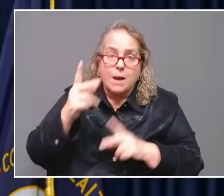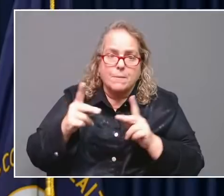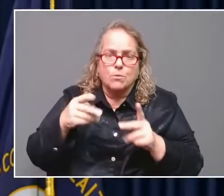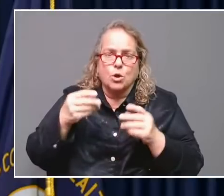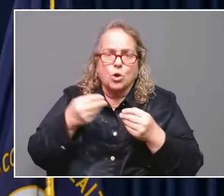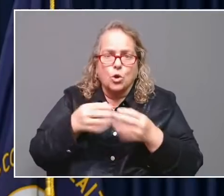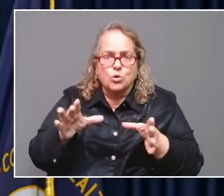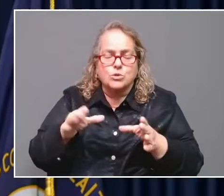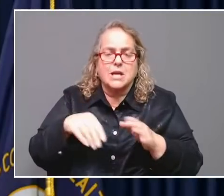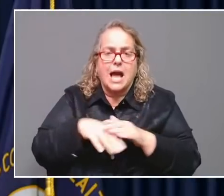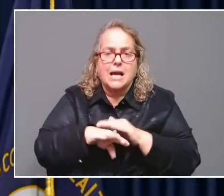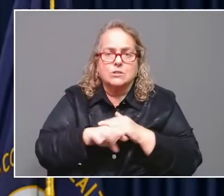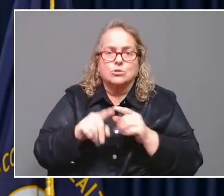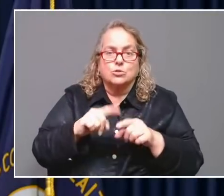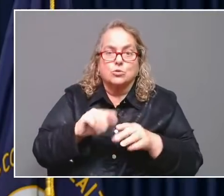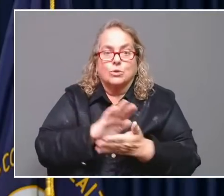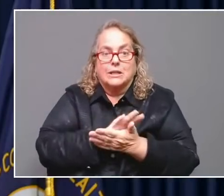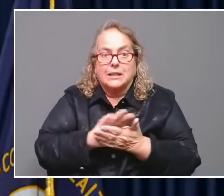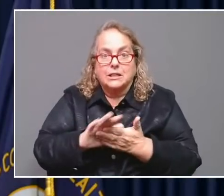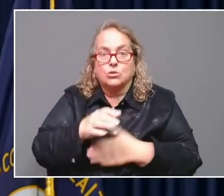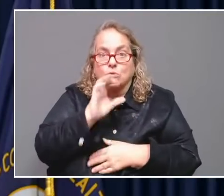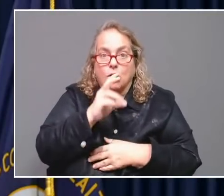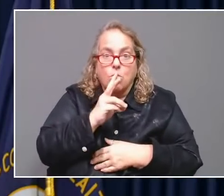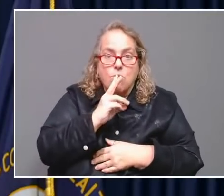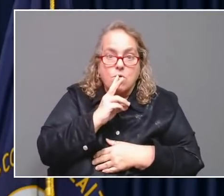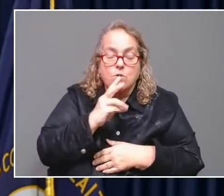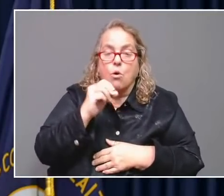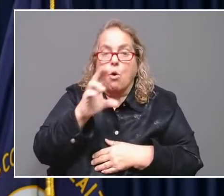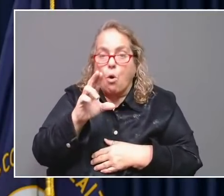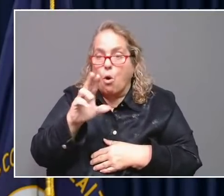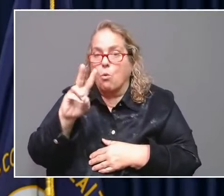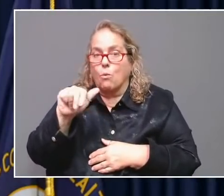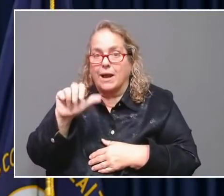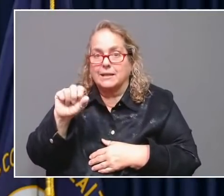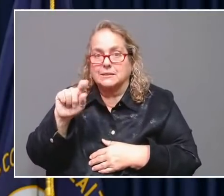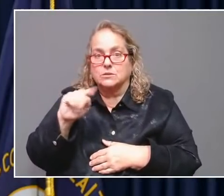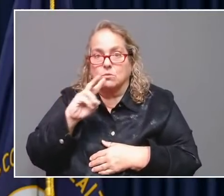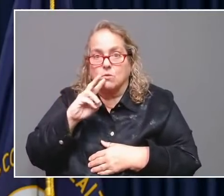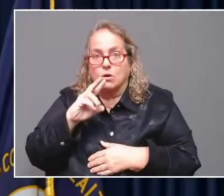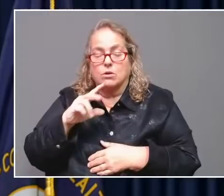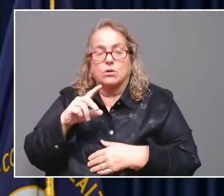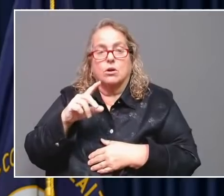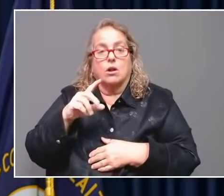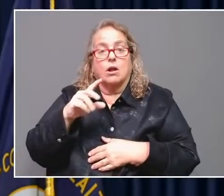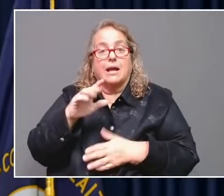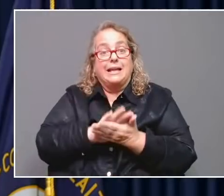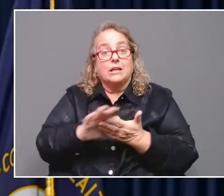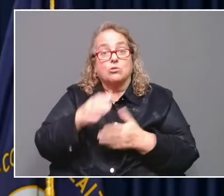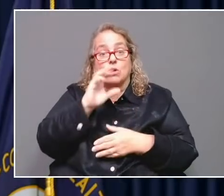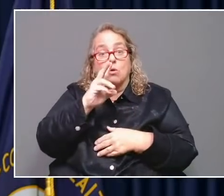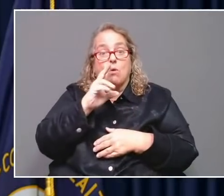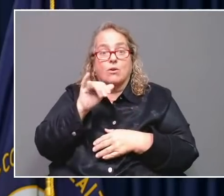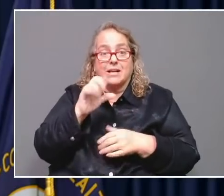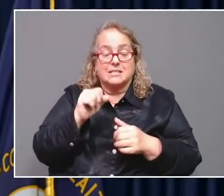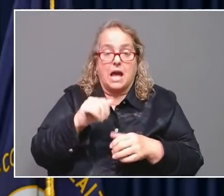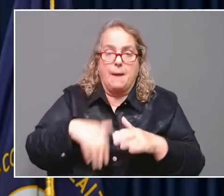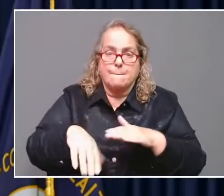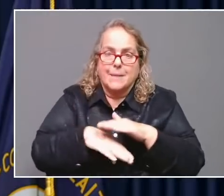clean drinking water or access to wastewater. Clean drinking water is a basic human right,